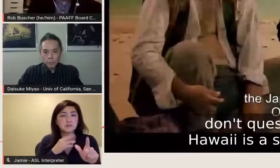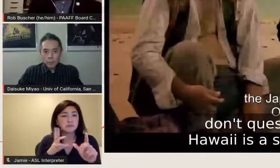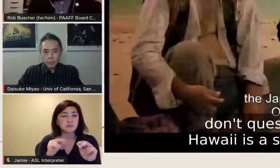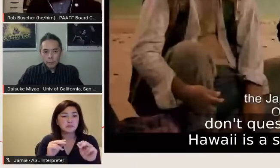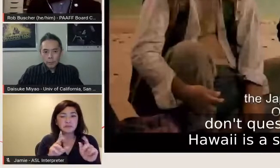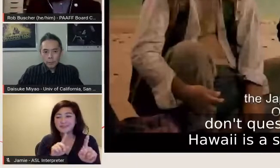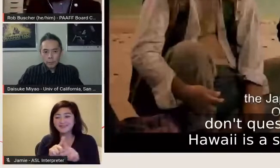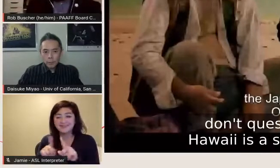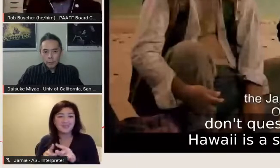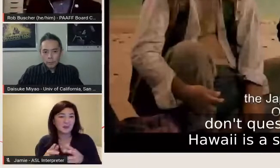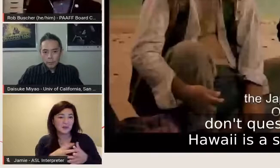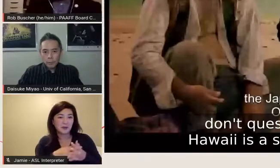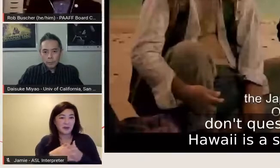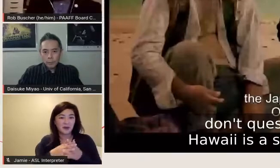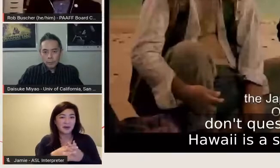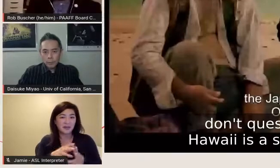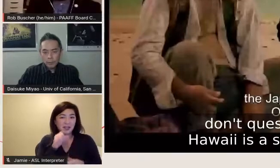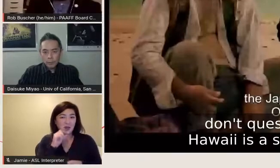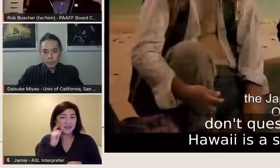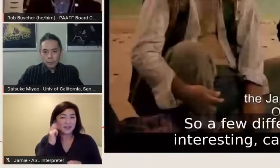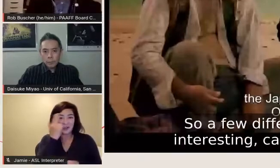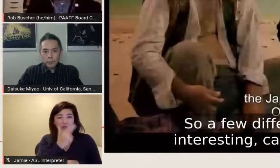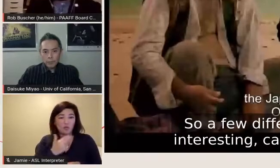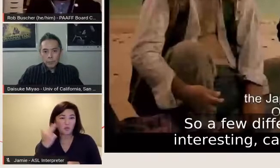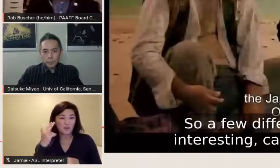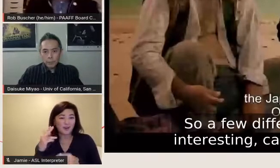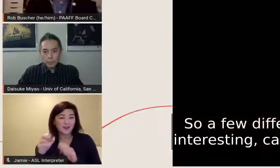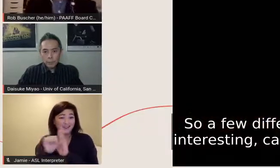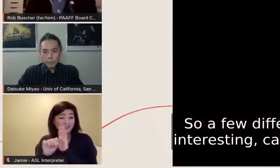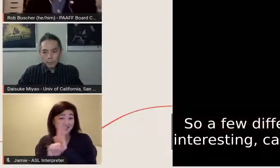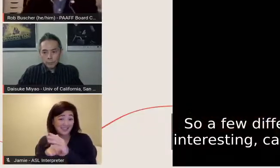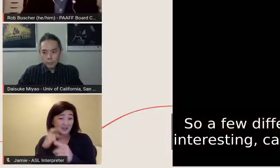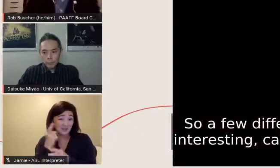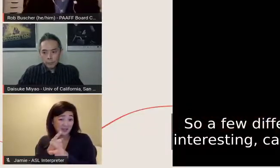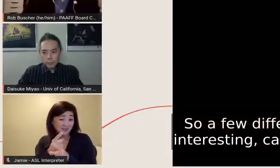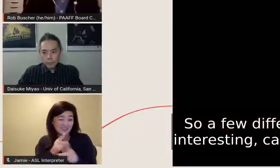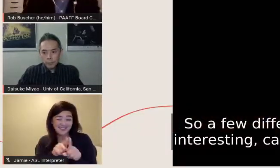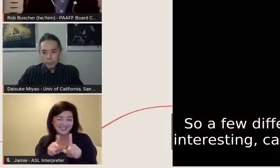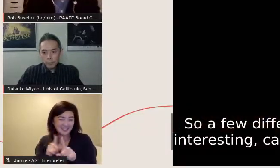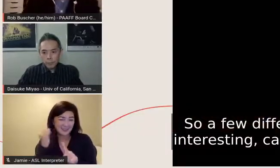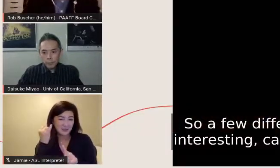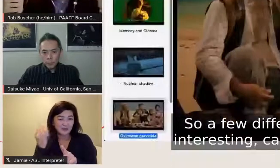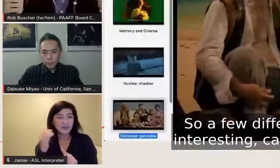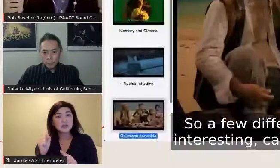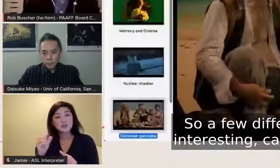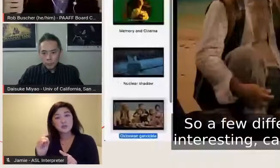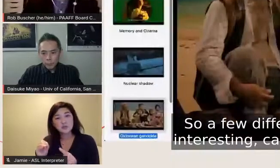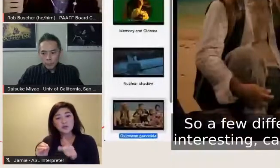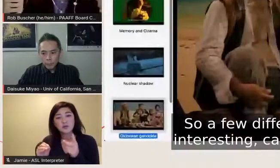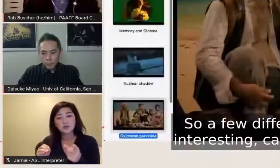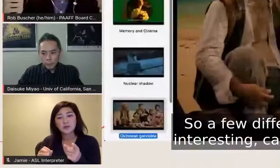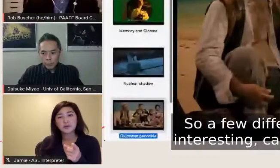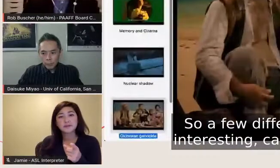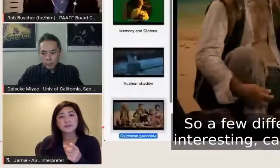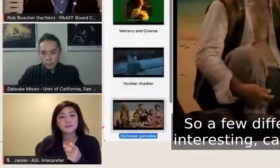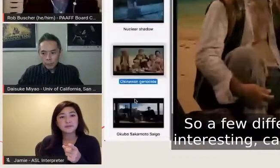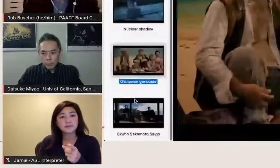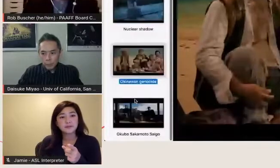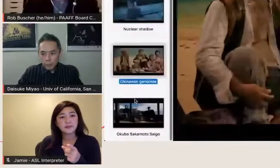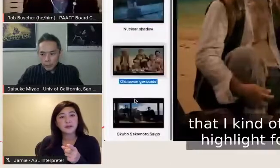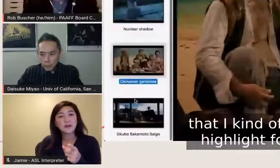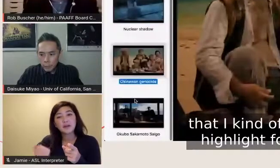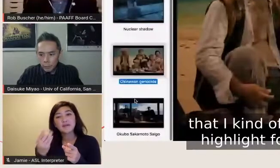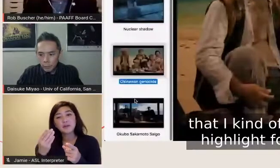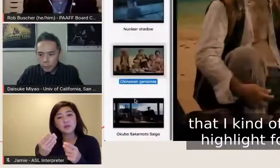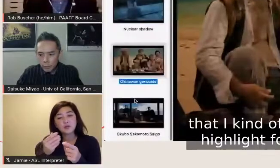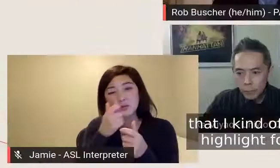don't question that Hawaii is a state, right? So a few different really interesting call points